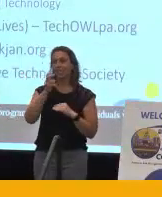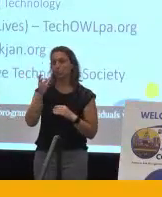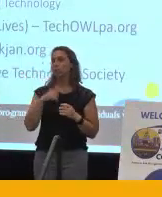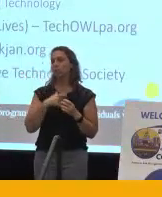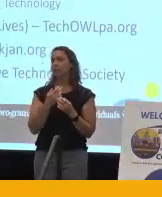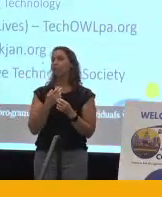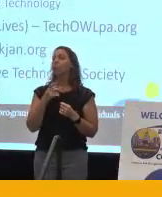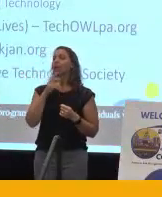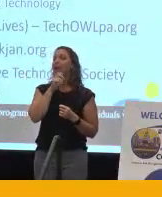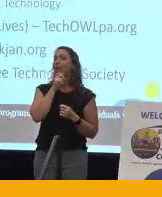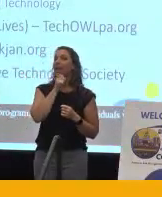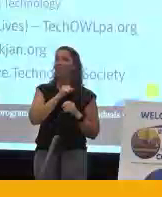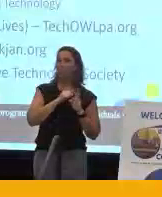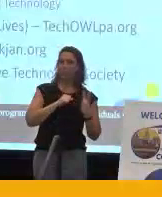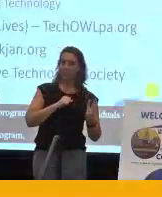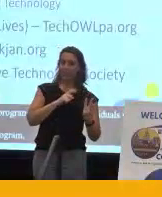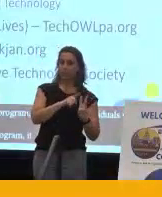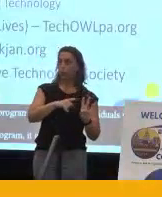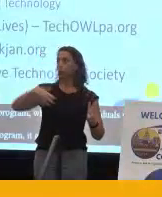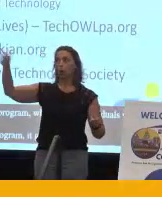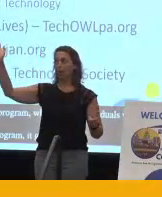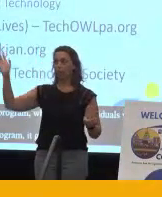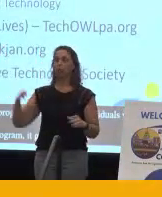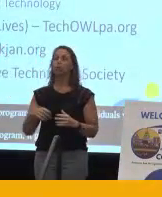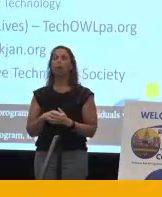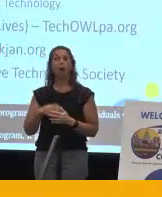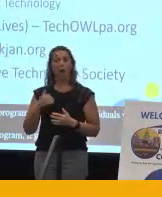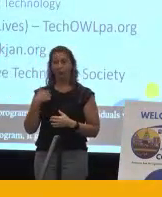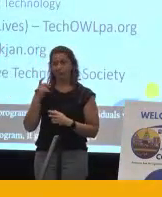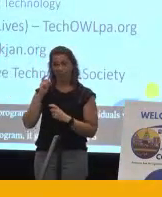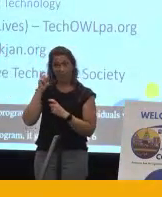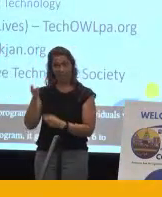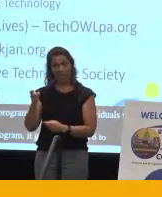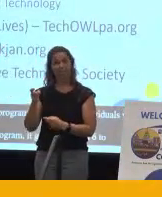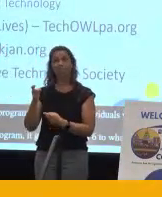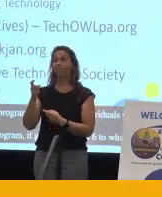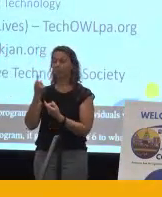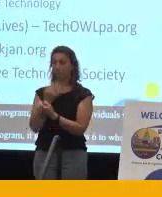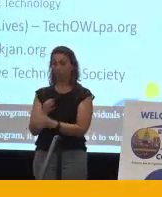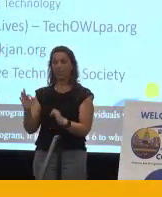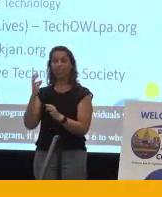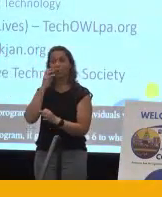goes from ages 6 to whatever. And I've taken phones out to somebody was 103 years old.